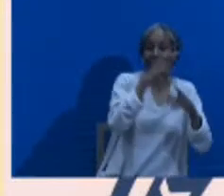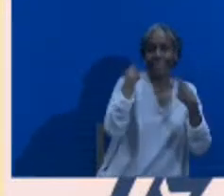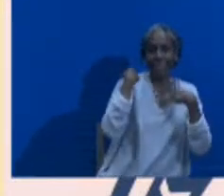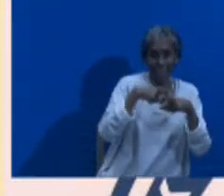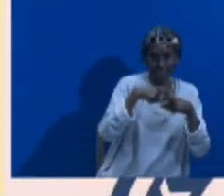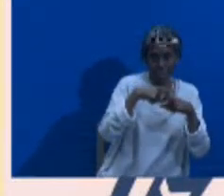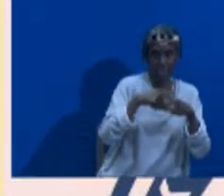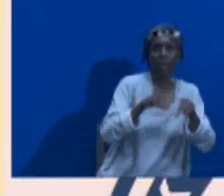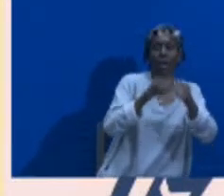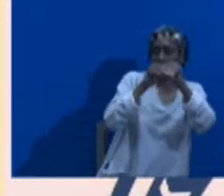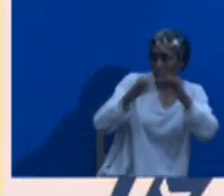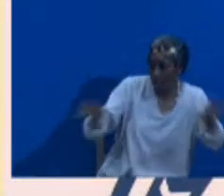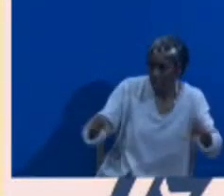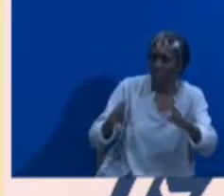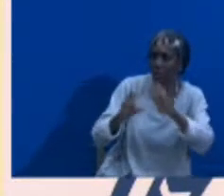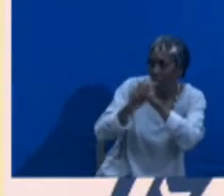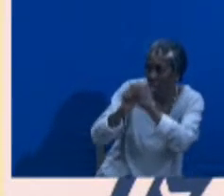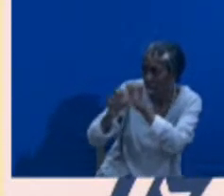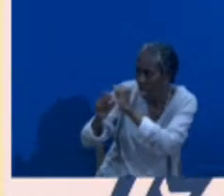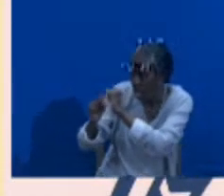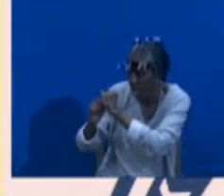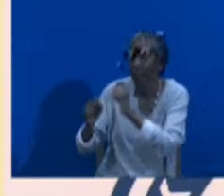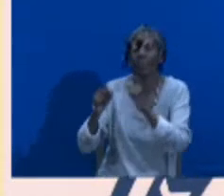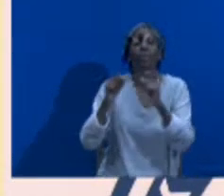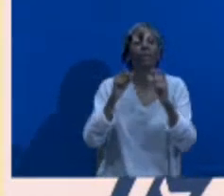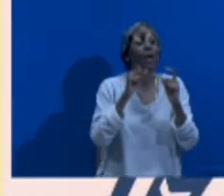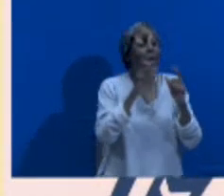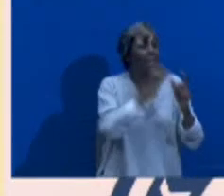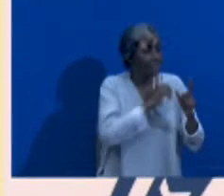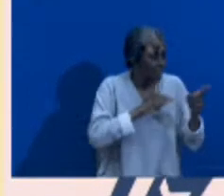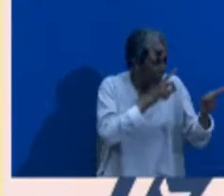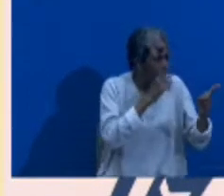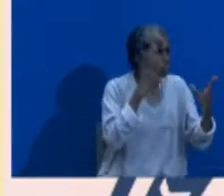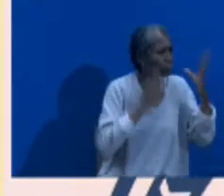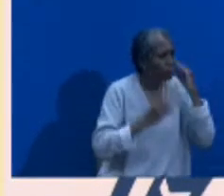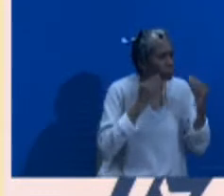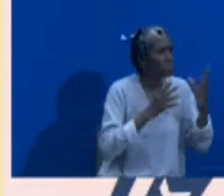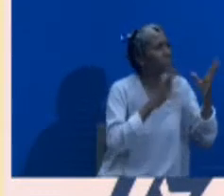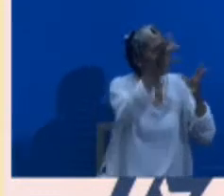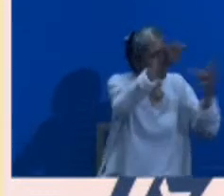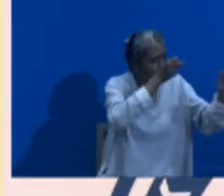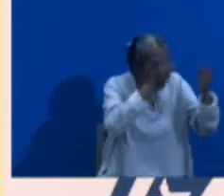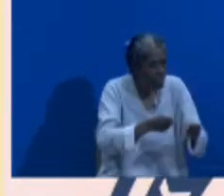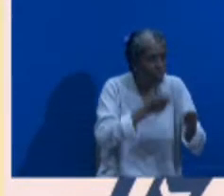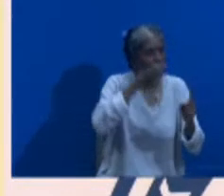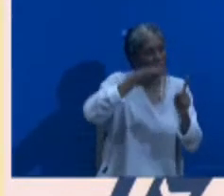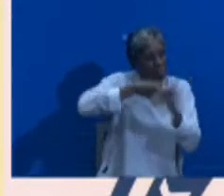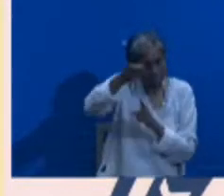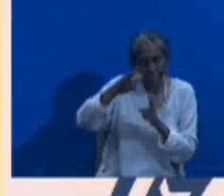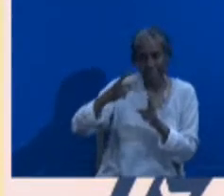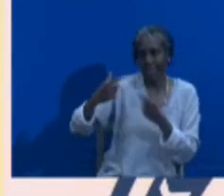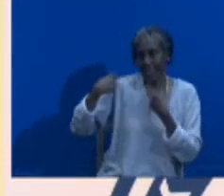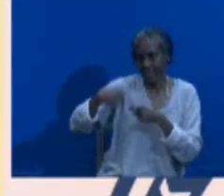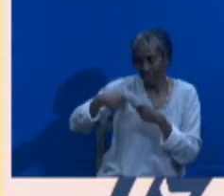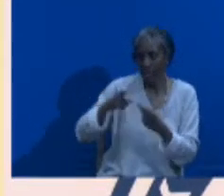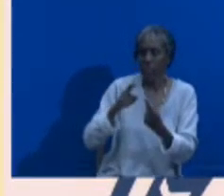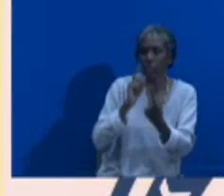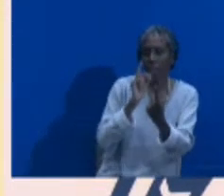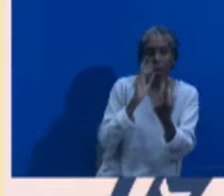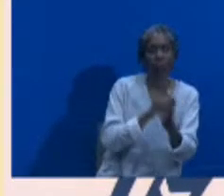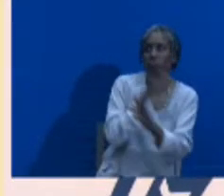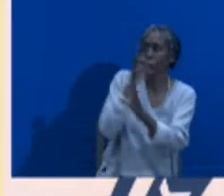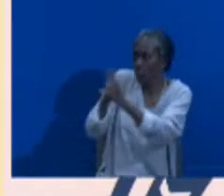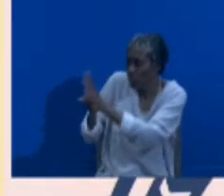additional staff who work specifically with the Latino community to do targeted outreach. They're working with Hispanic-owned and